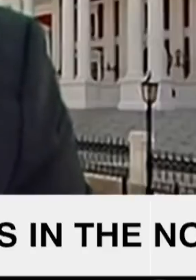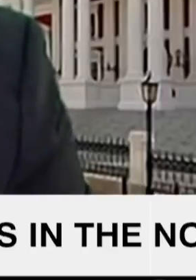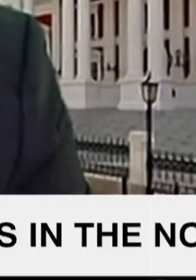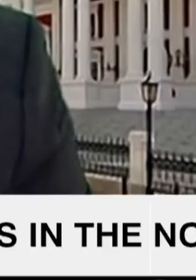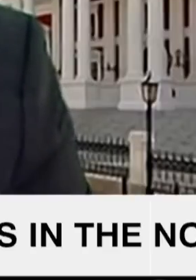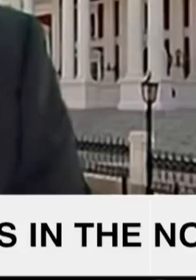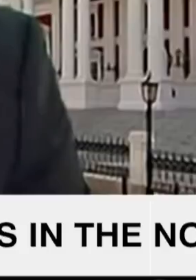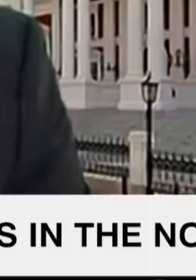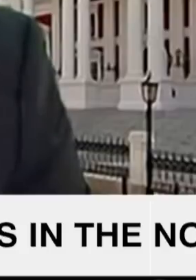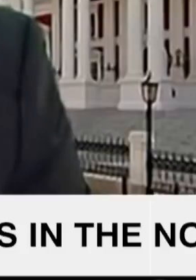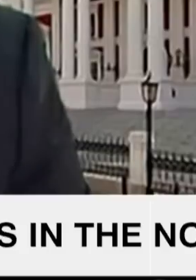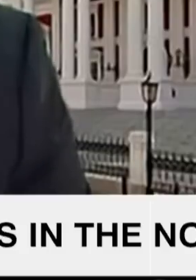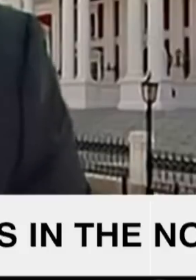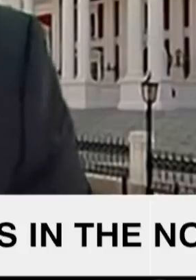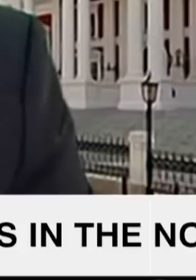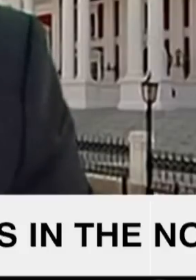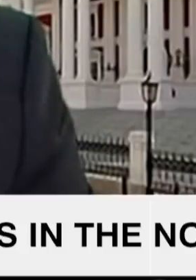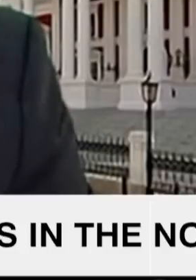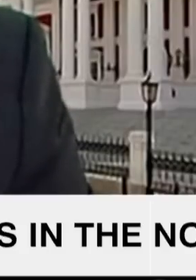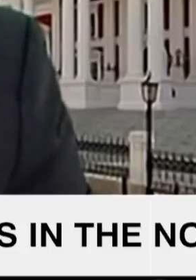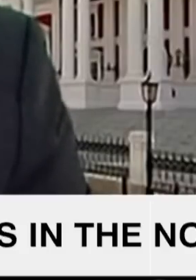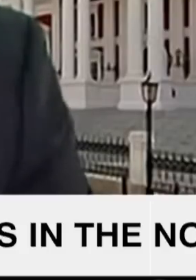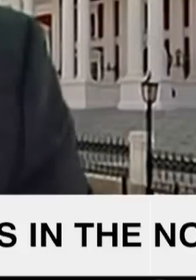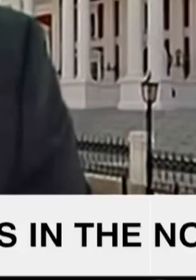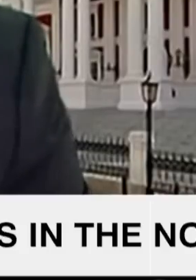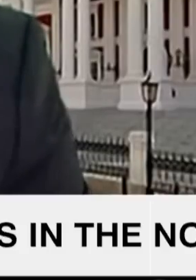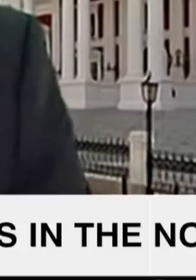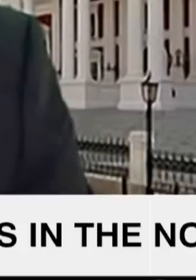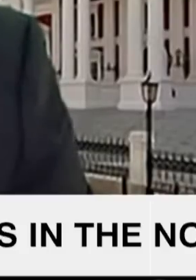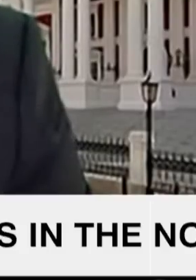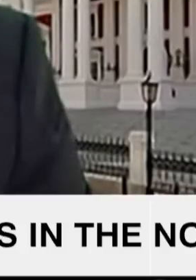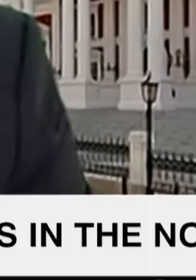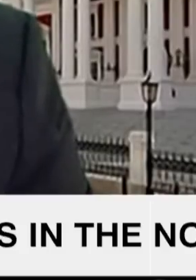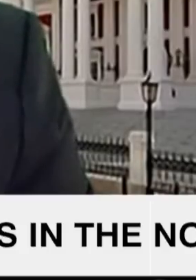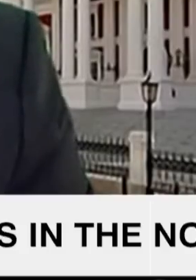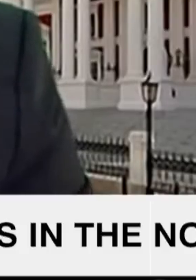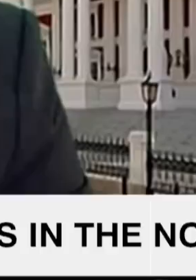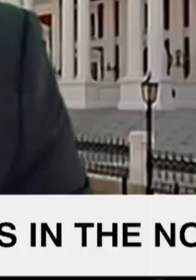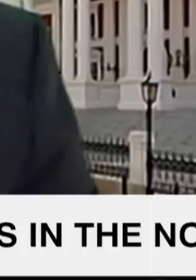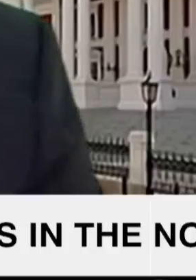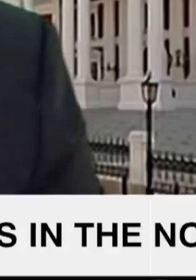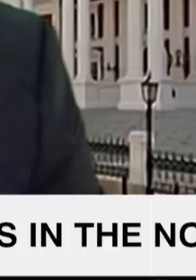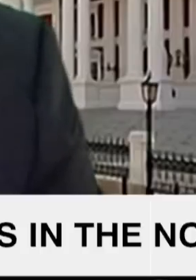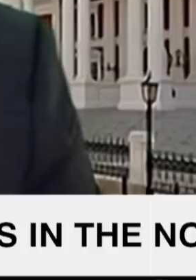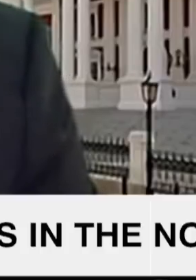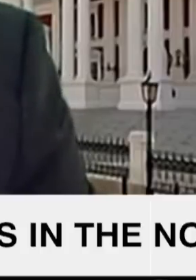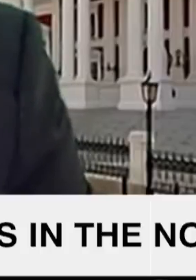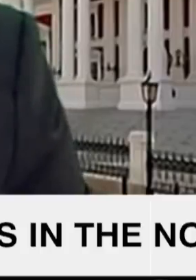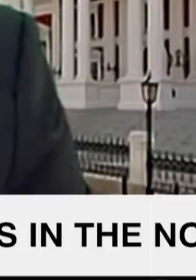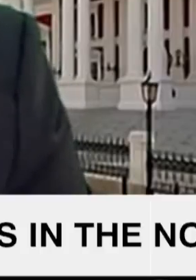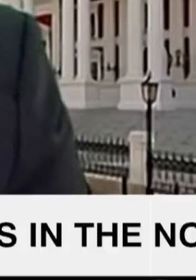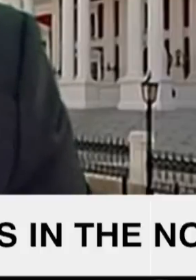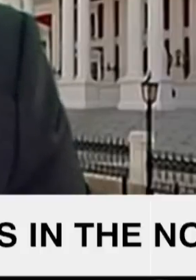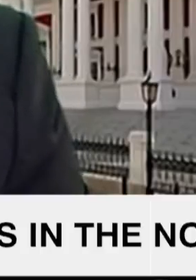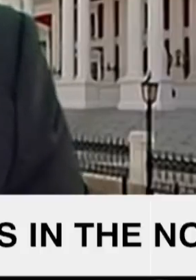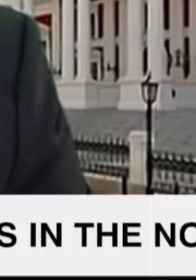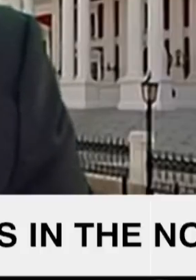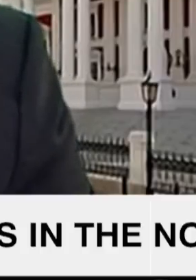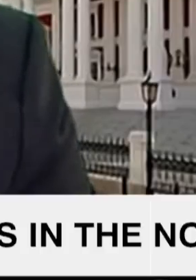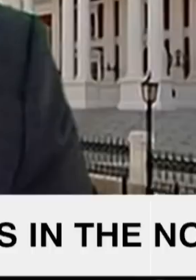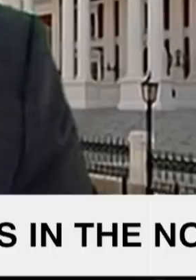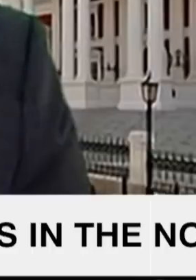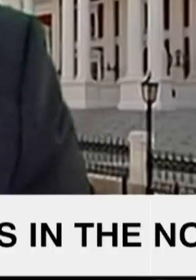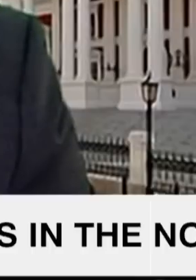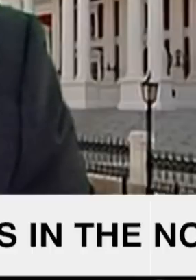ground on their own, not putting the people first. Cadre deployment also plays an unfortunate, degrading